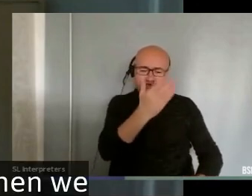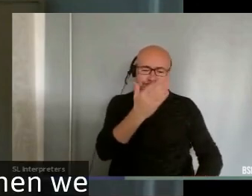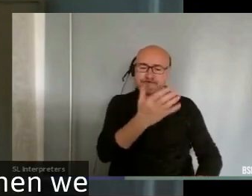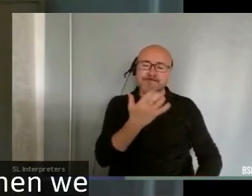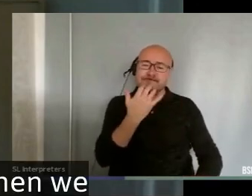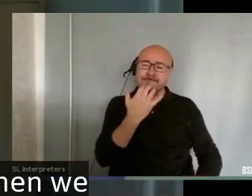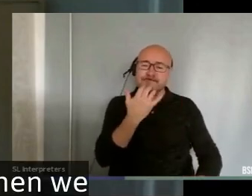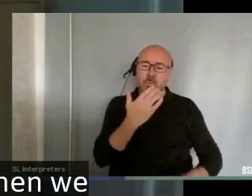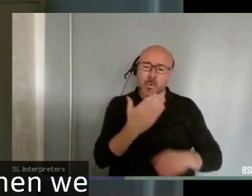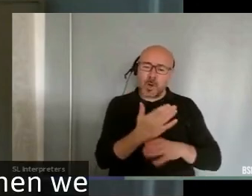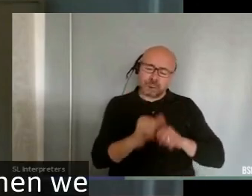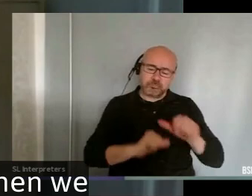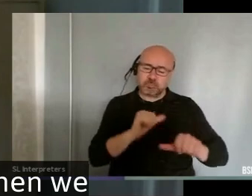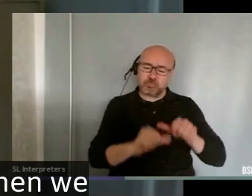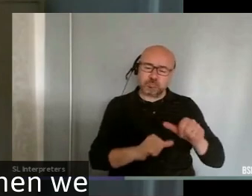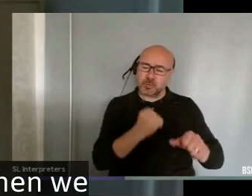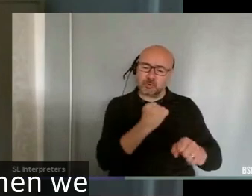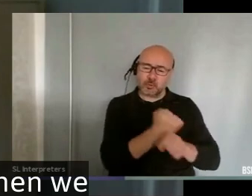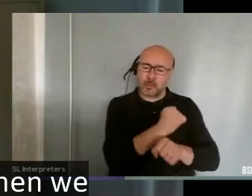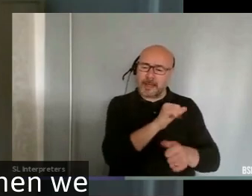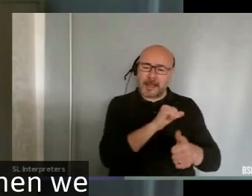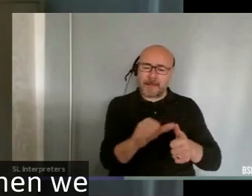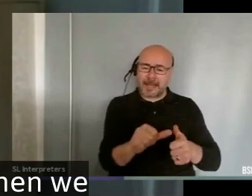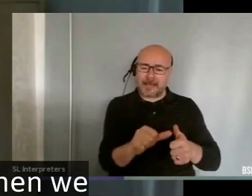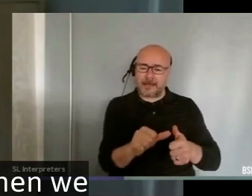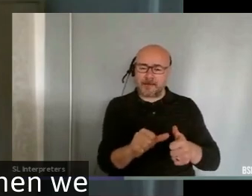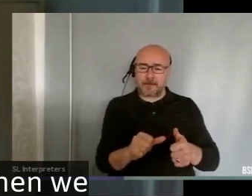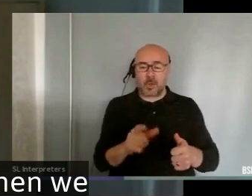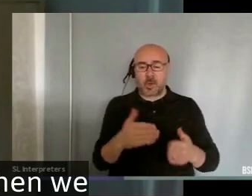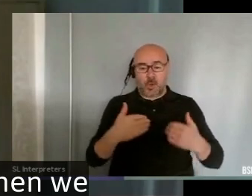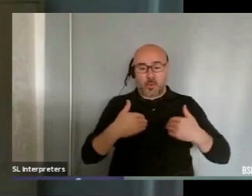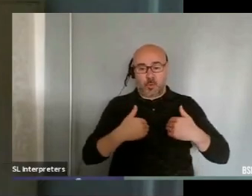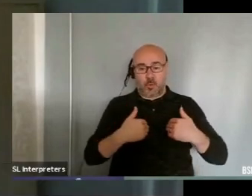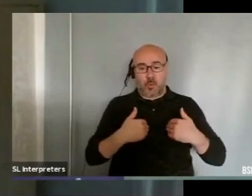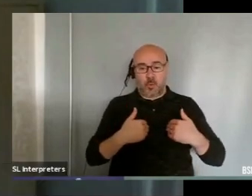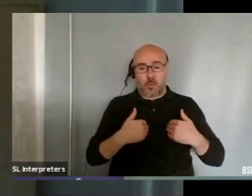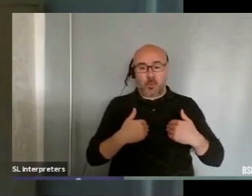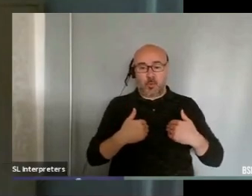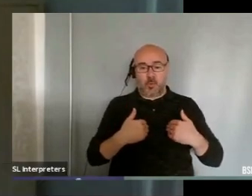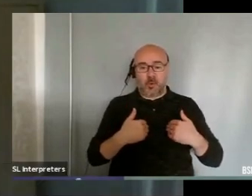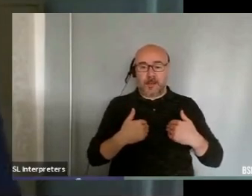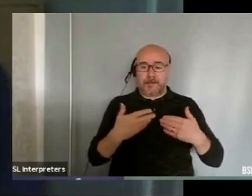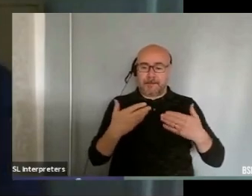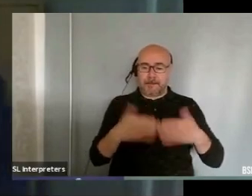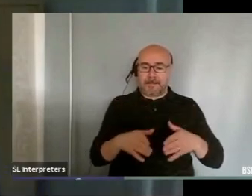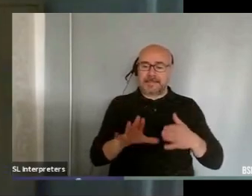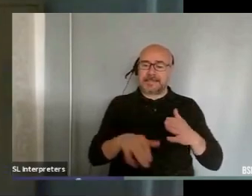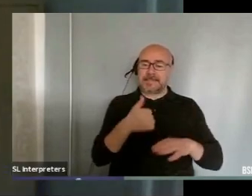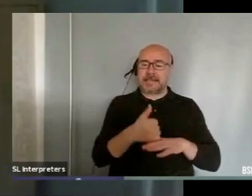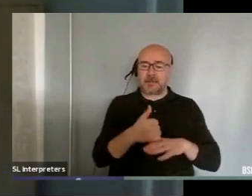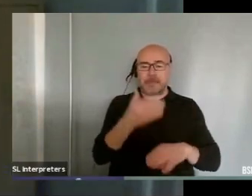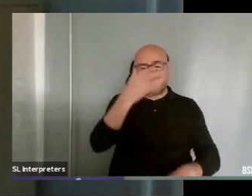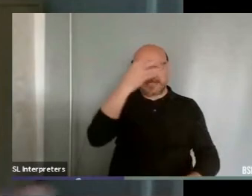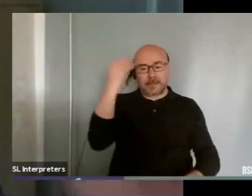And I feel that what we tried to do when we set up the Dementia Champions program, which was a training program